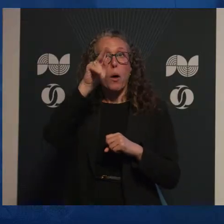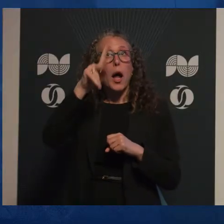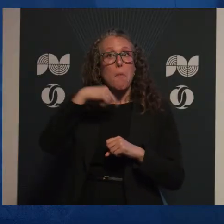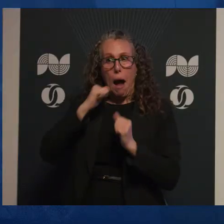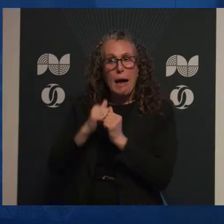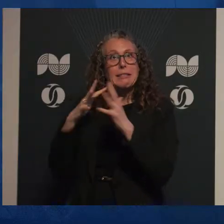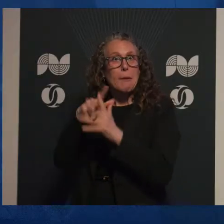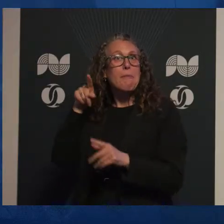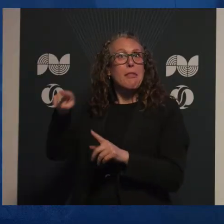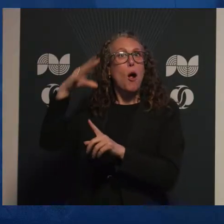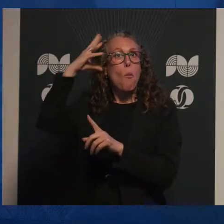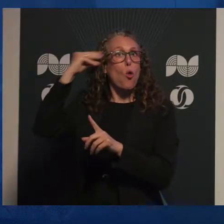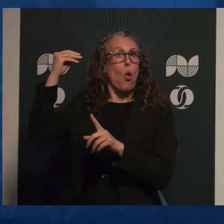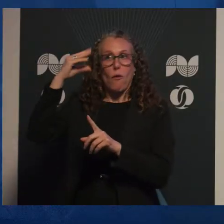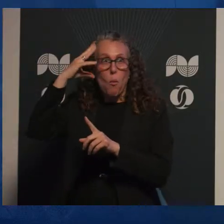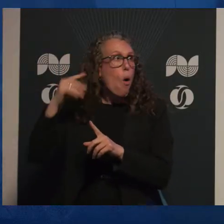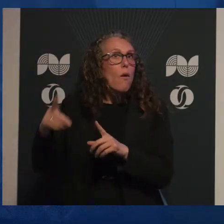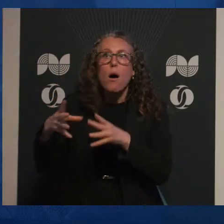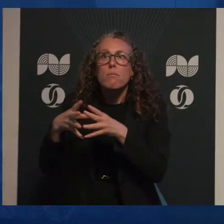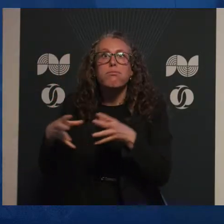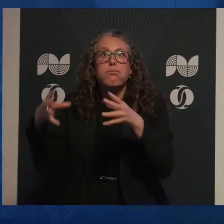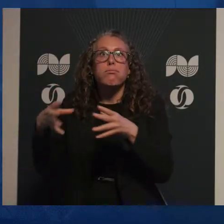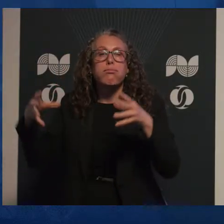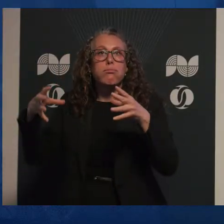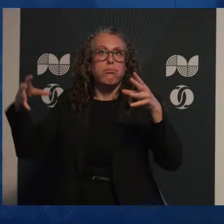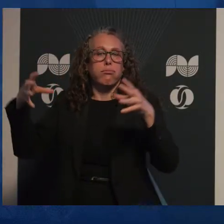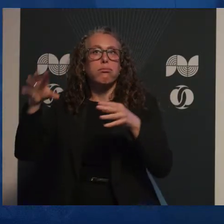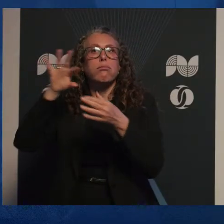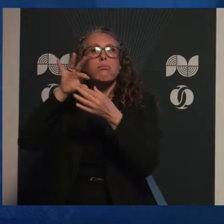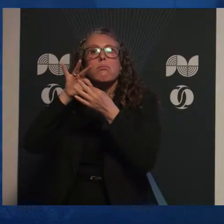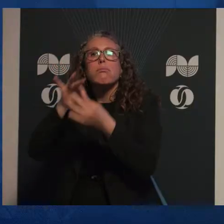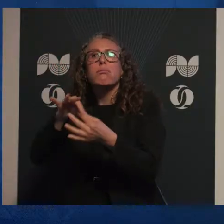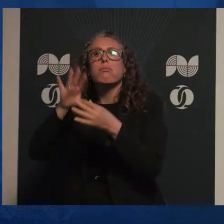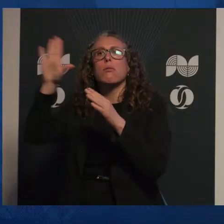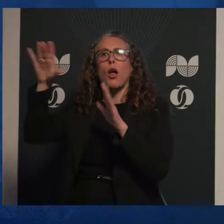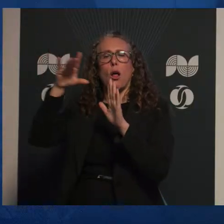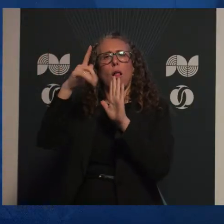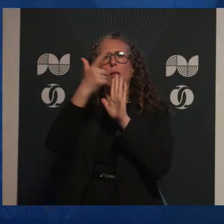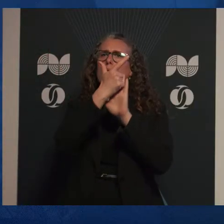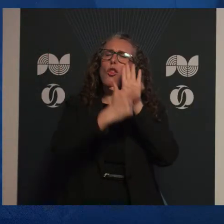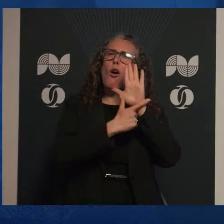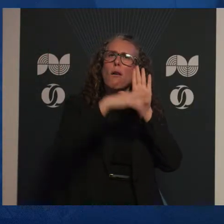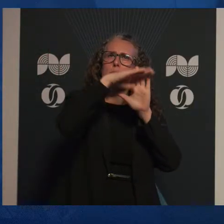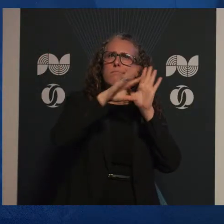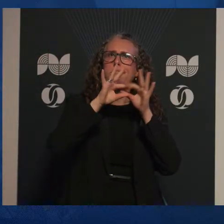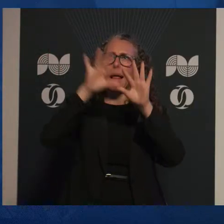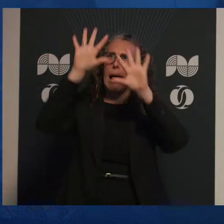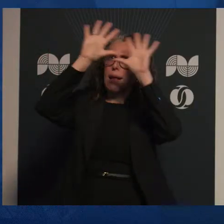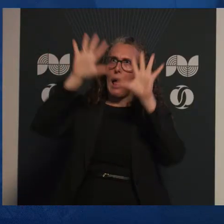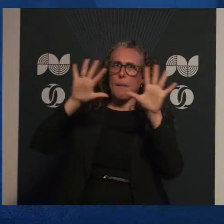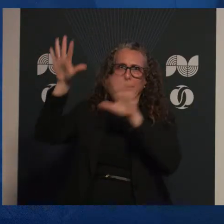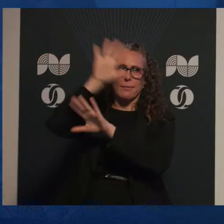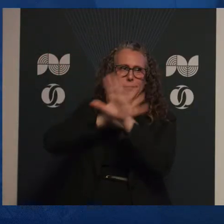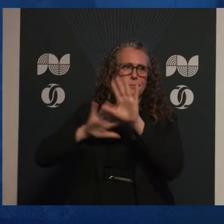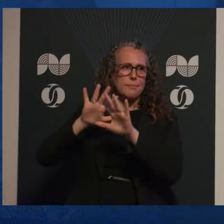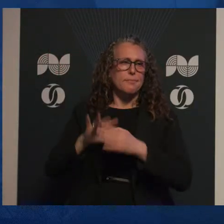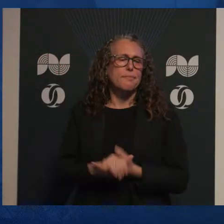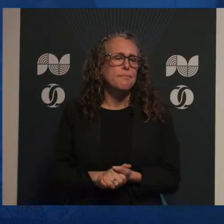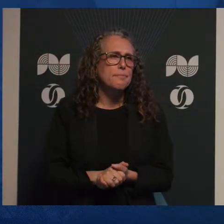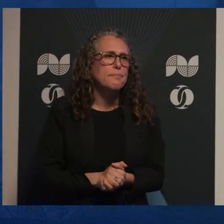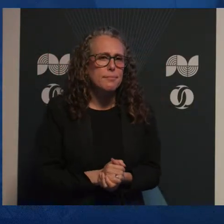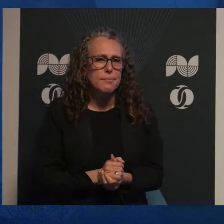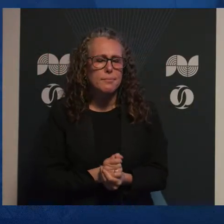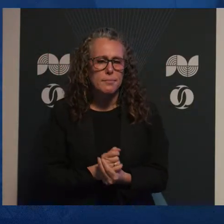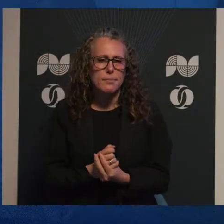made good progress in recent years with its climate laws. Simon, you want to come in? I just wanted to echo a bit the point that Mark's just made.